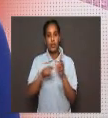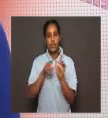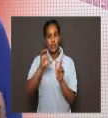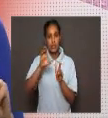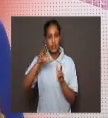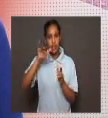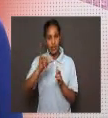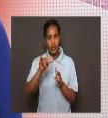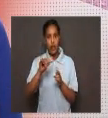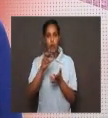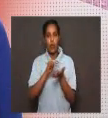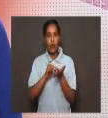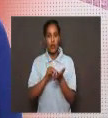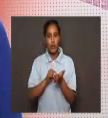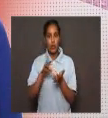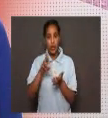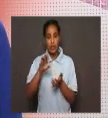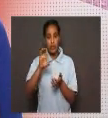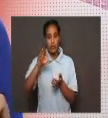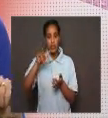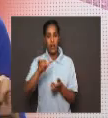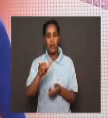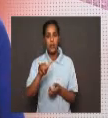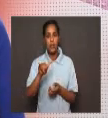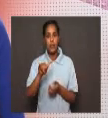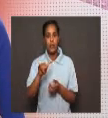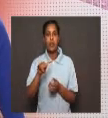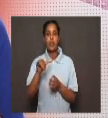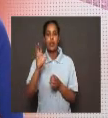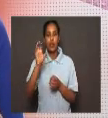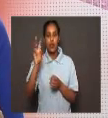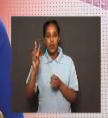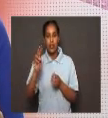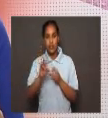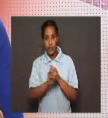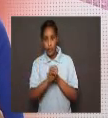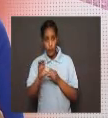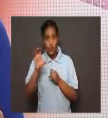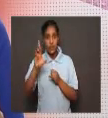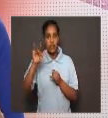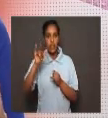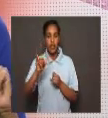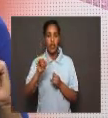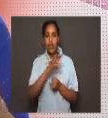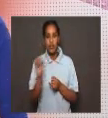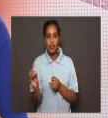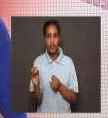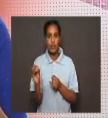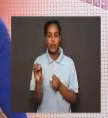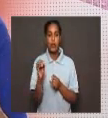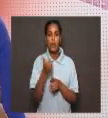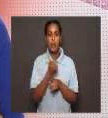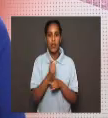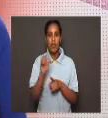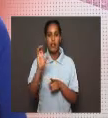crystals, molecular crystals, covalent network crystals, and